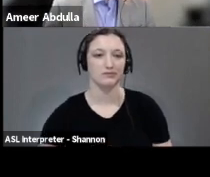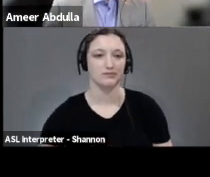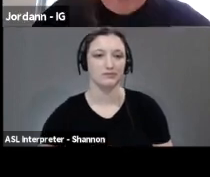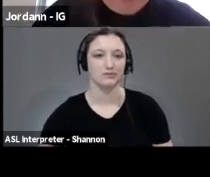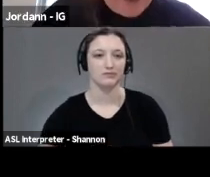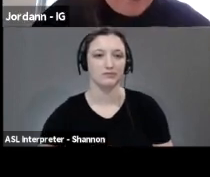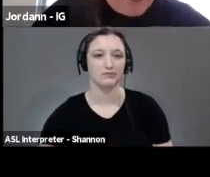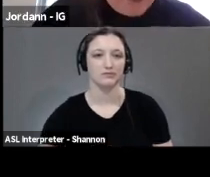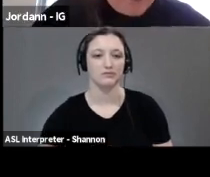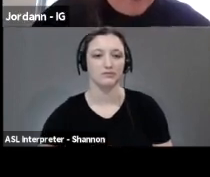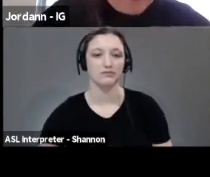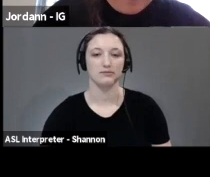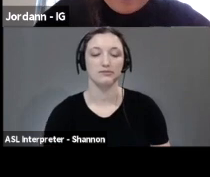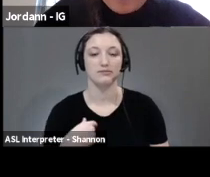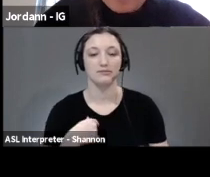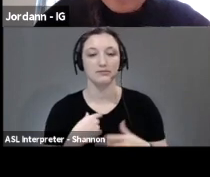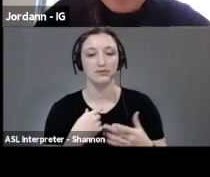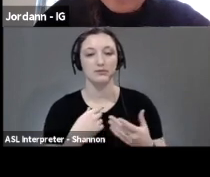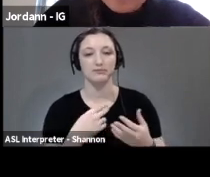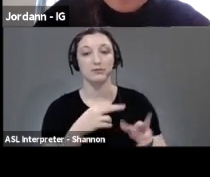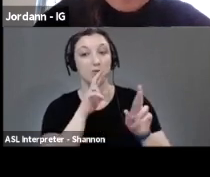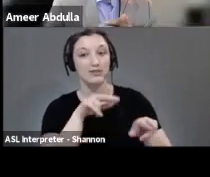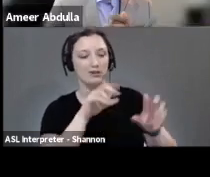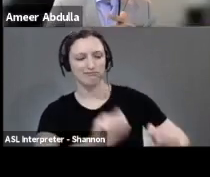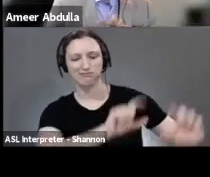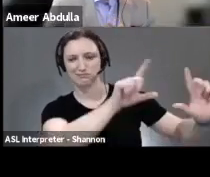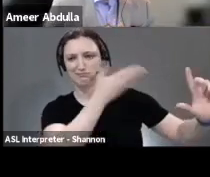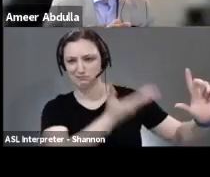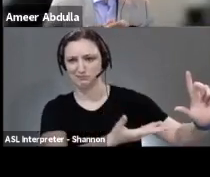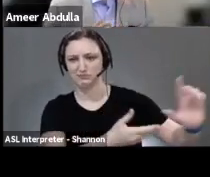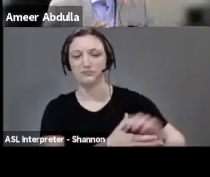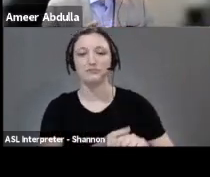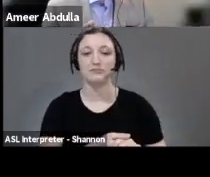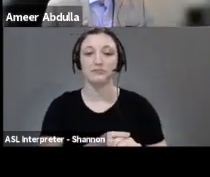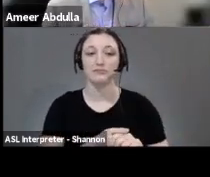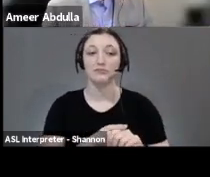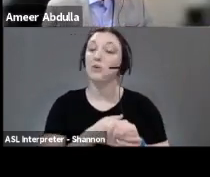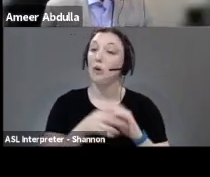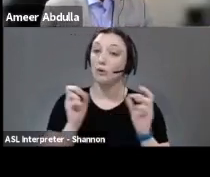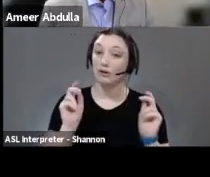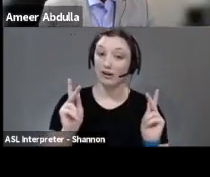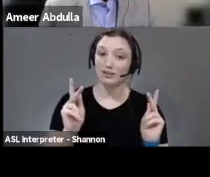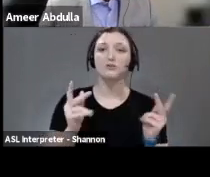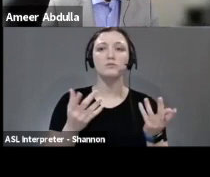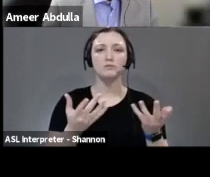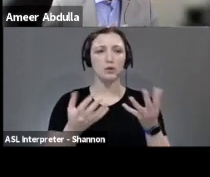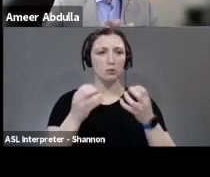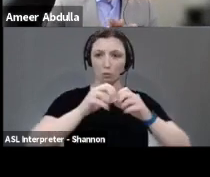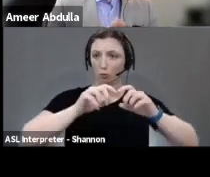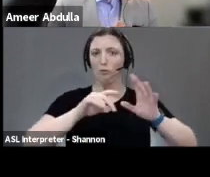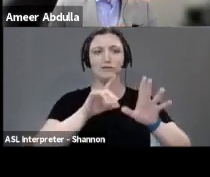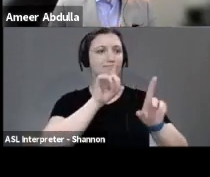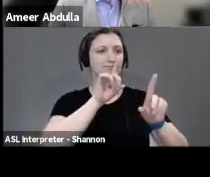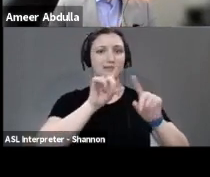I've shared the results there for you. Excellent, thank you. So the results are in, a bit more diverse this time compared to the last